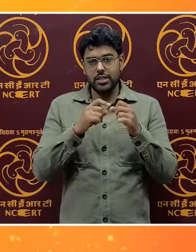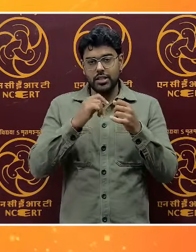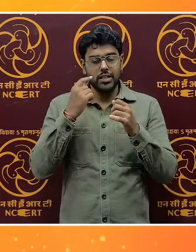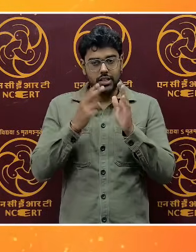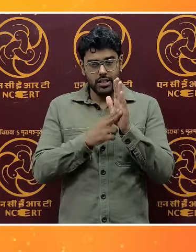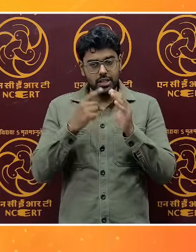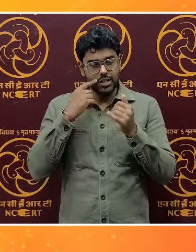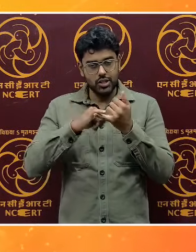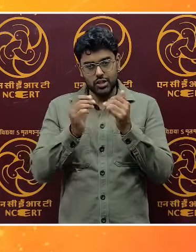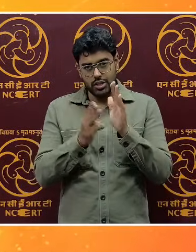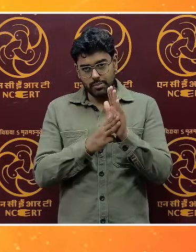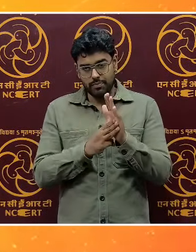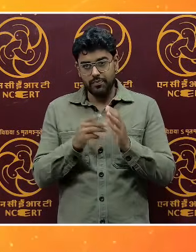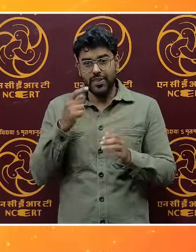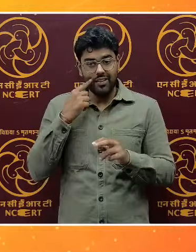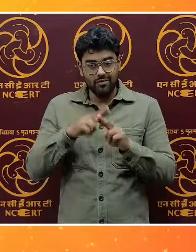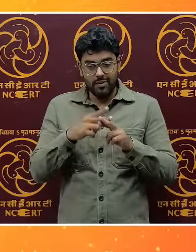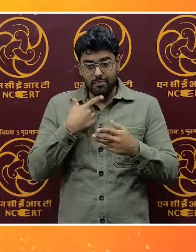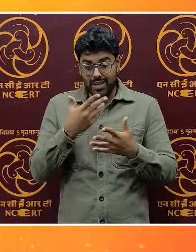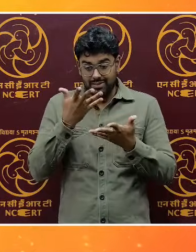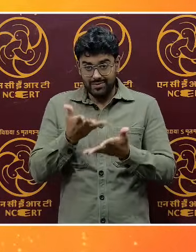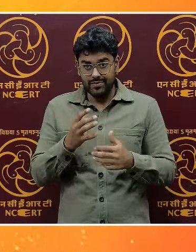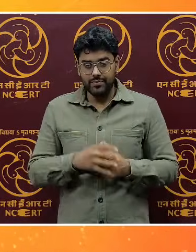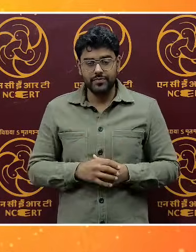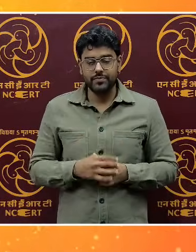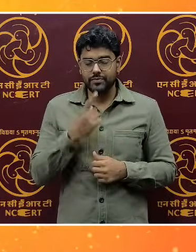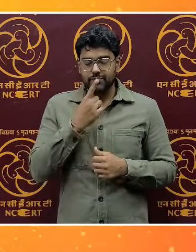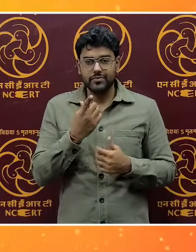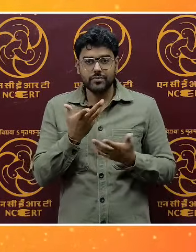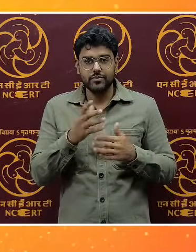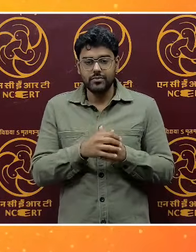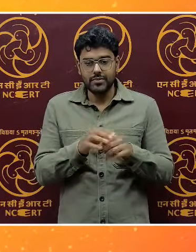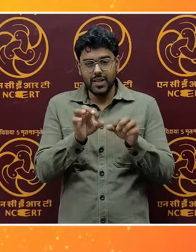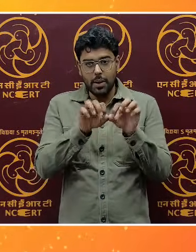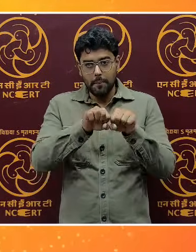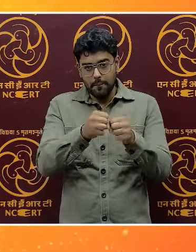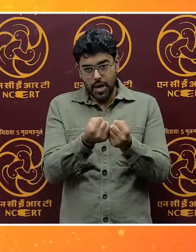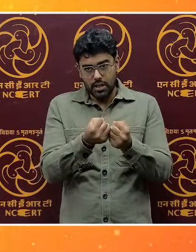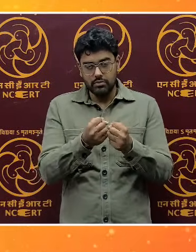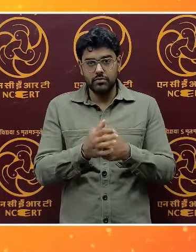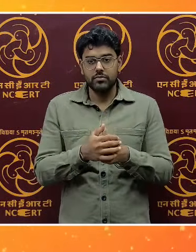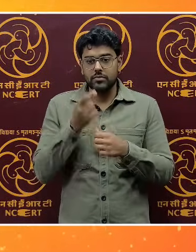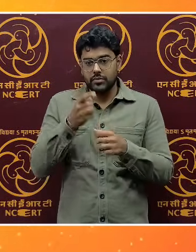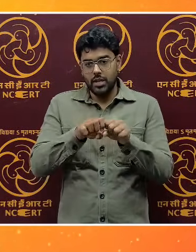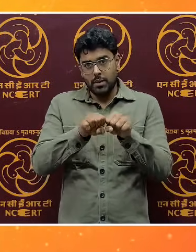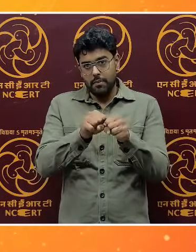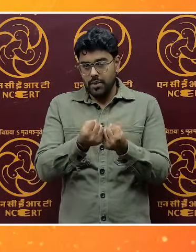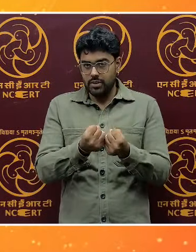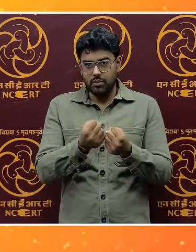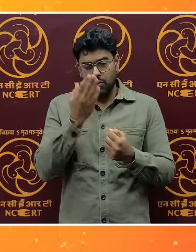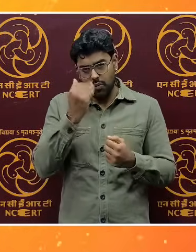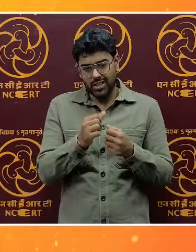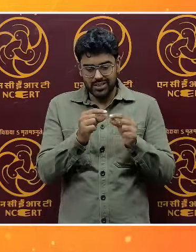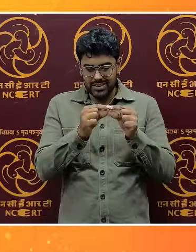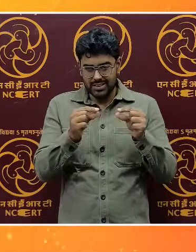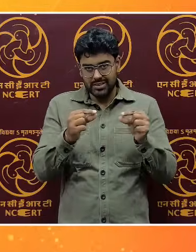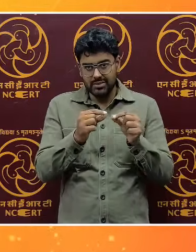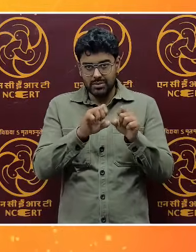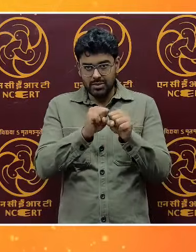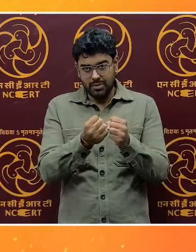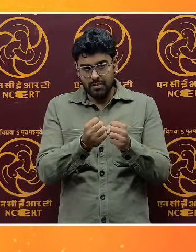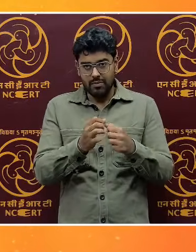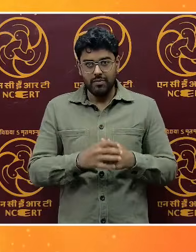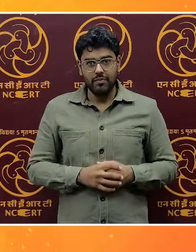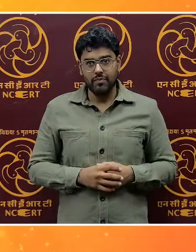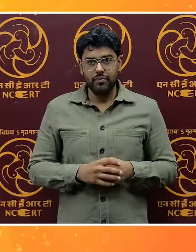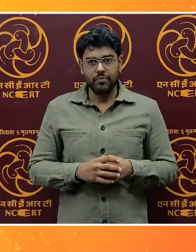right? If I even try to say break it, this will break because it is just